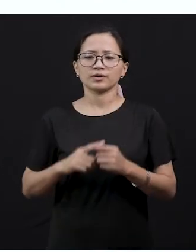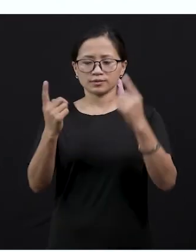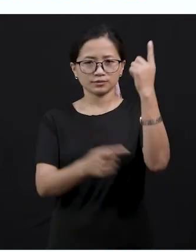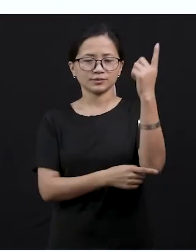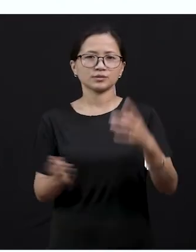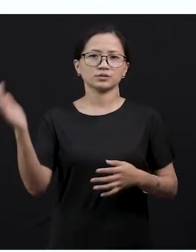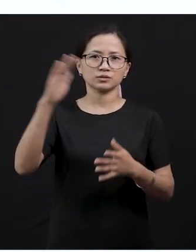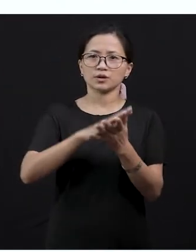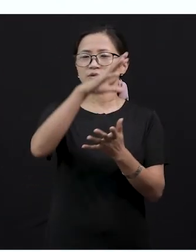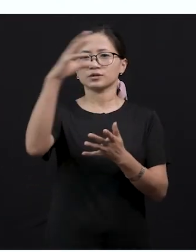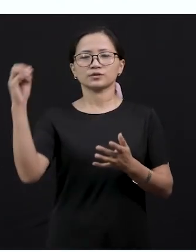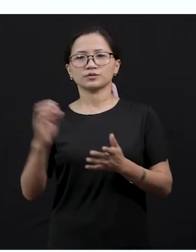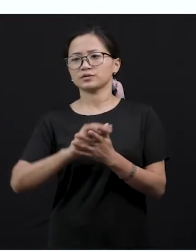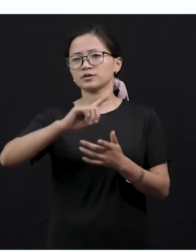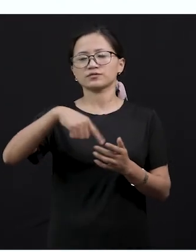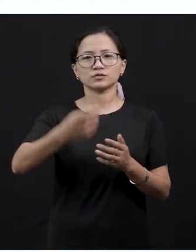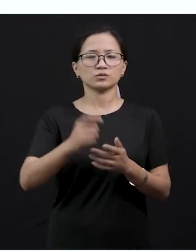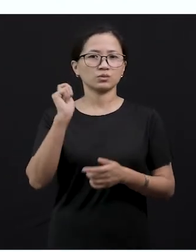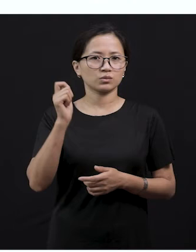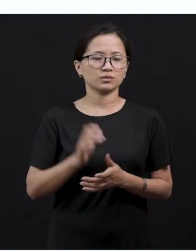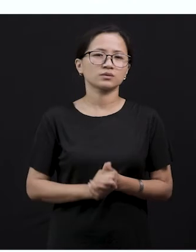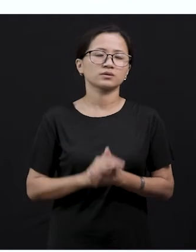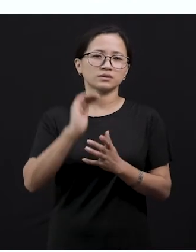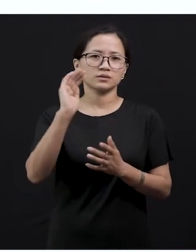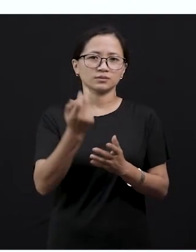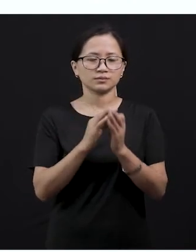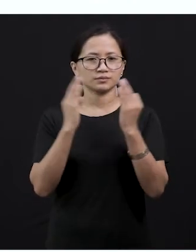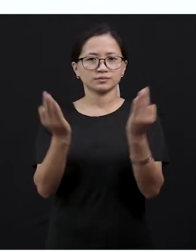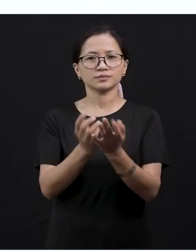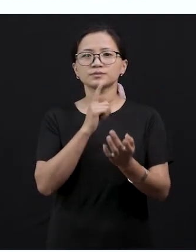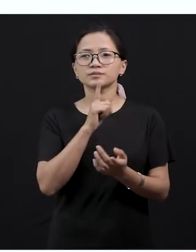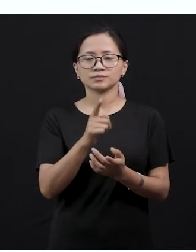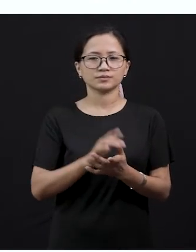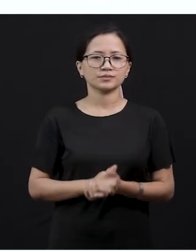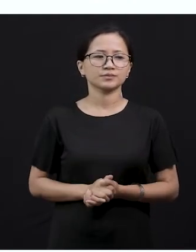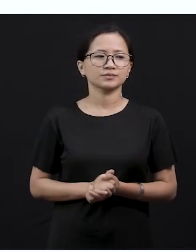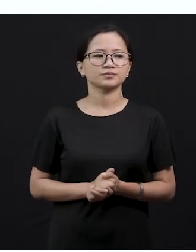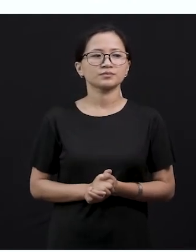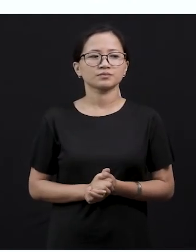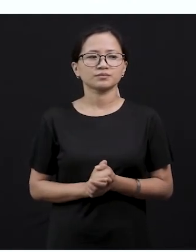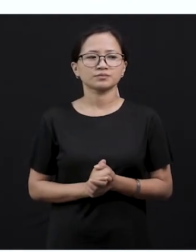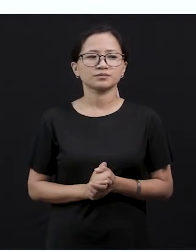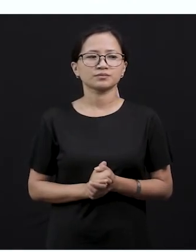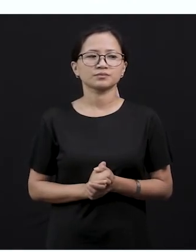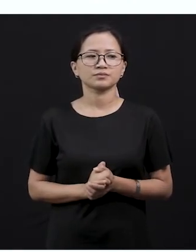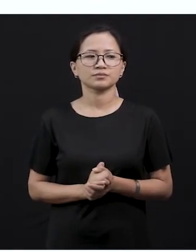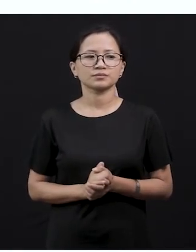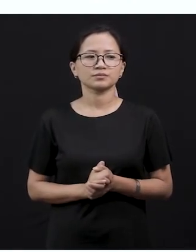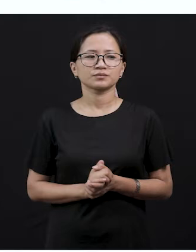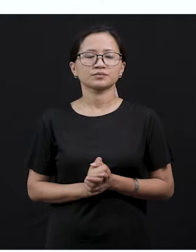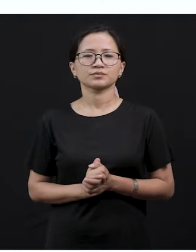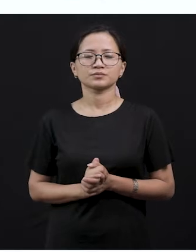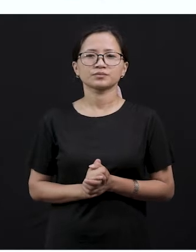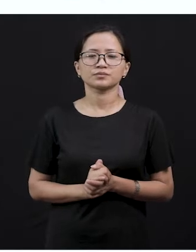finally came in the evening after work. So this tells us something about their family, right? So what is that? So this tells us